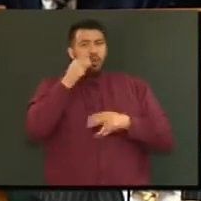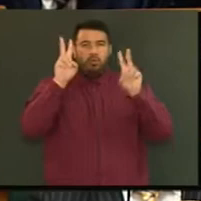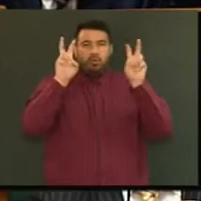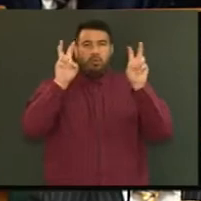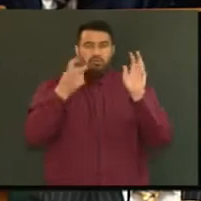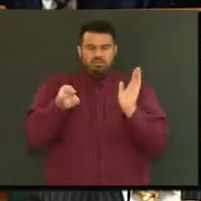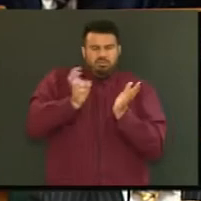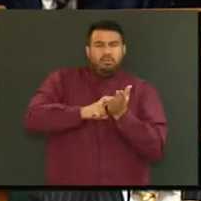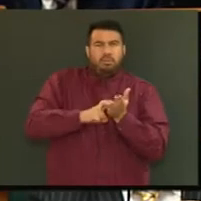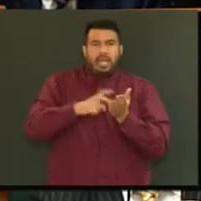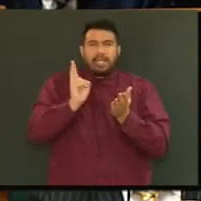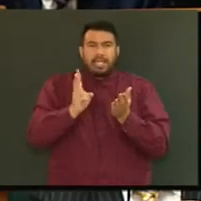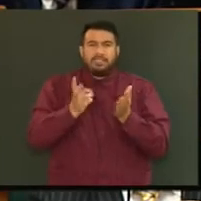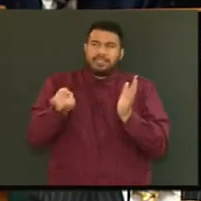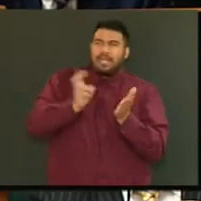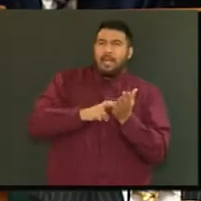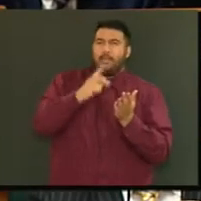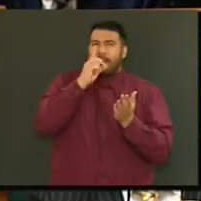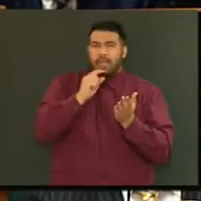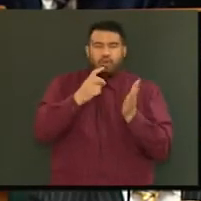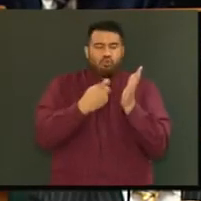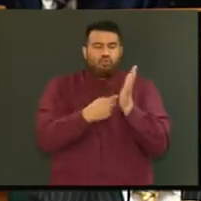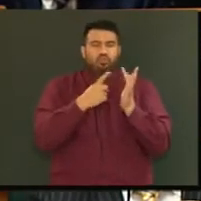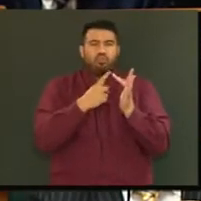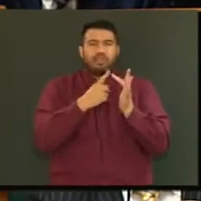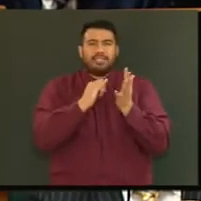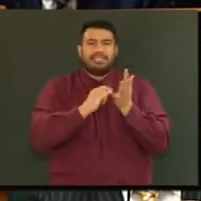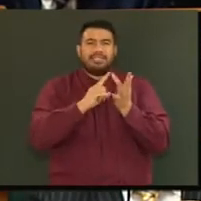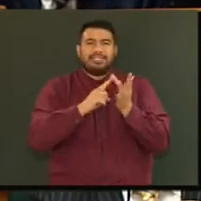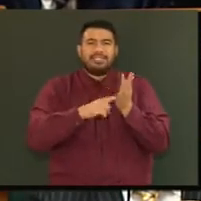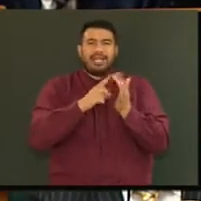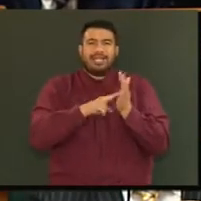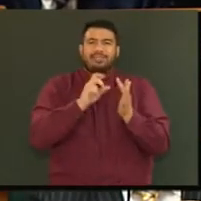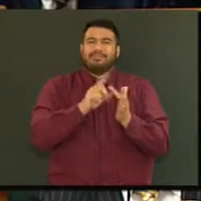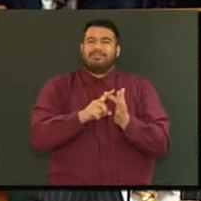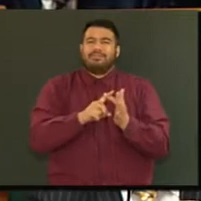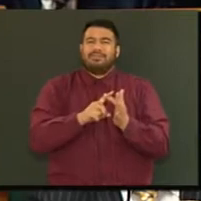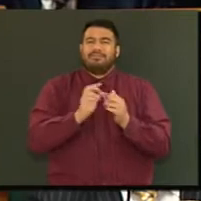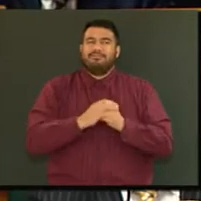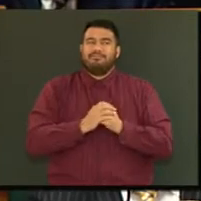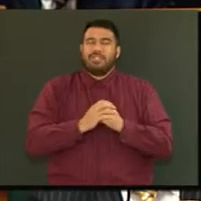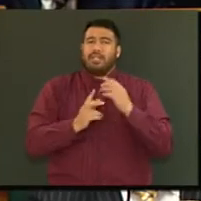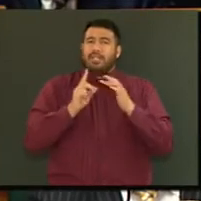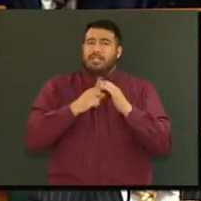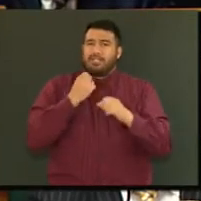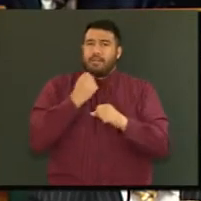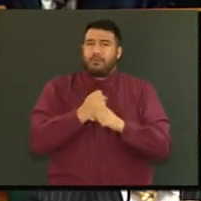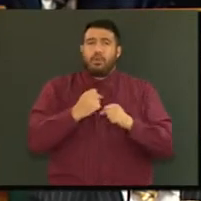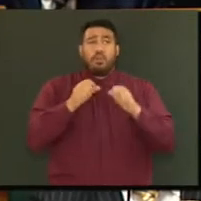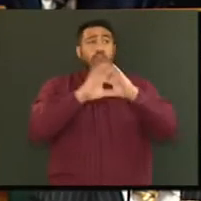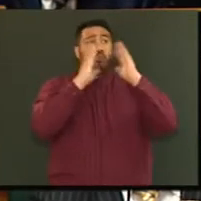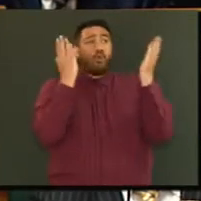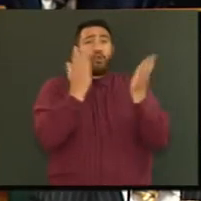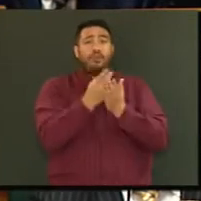the ability to provide that support. Through the global financial crisis, we stood behind New Zealanders. And